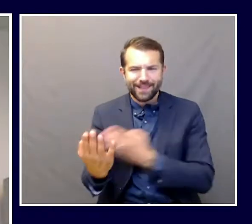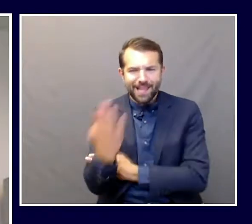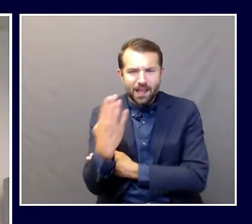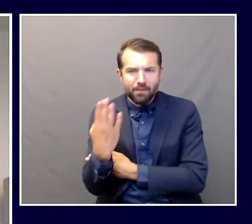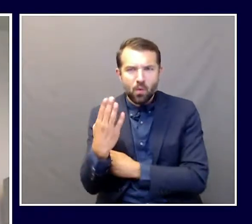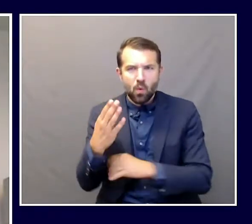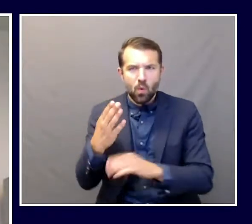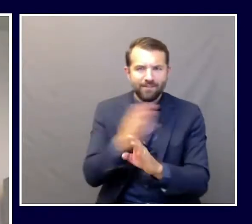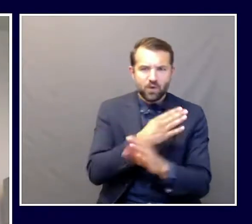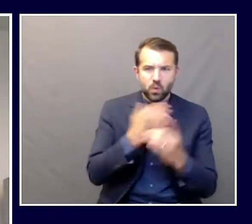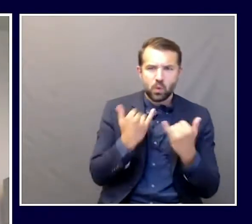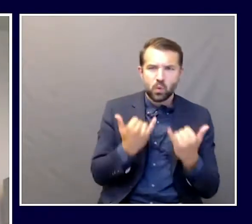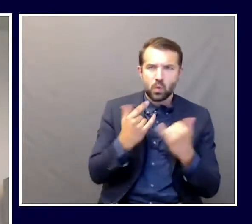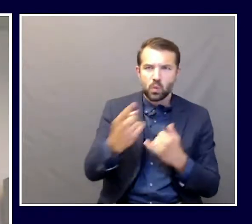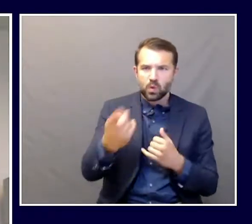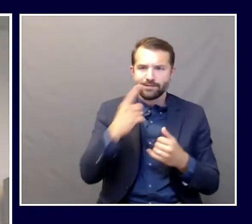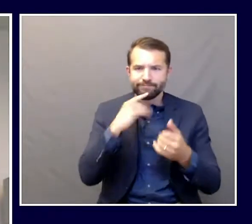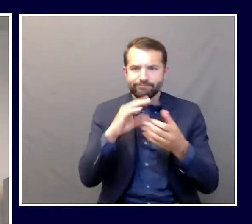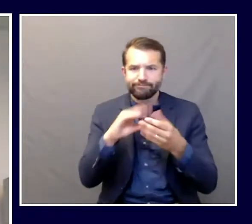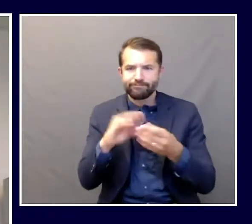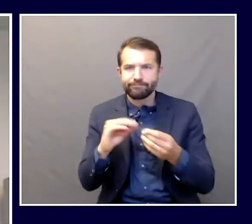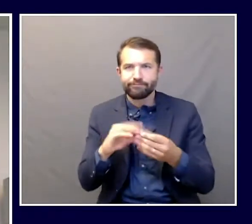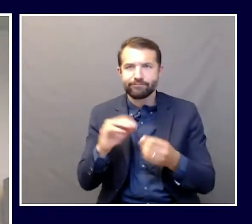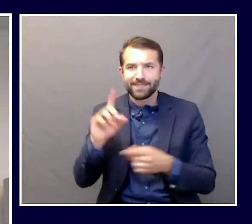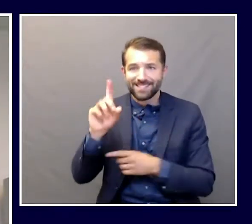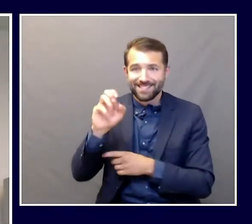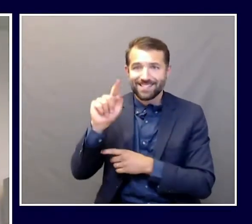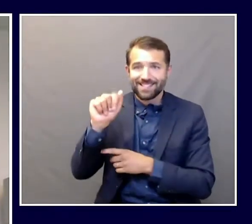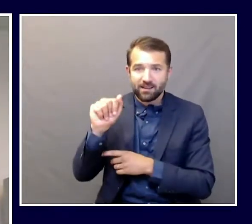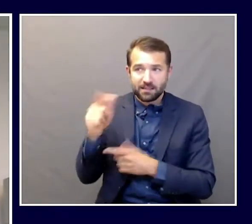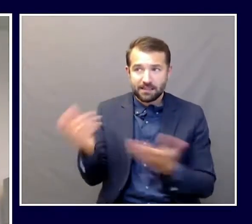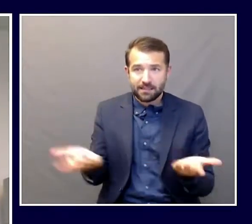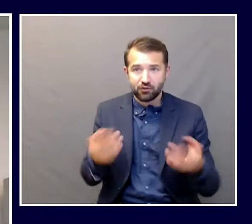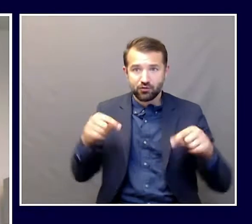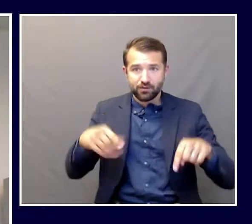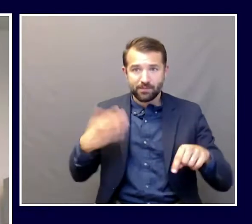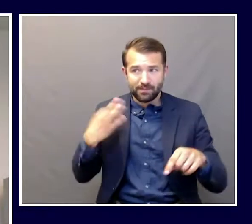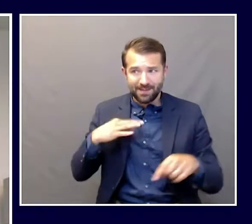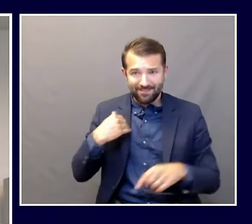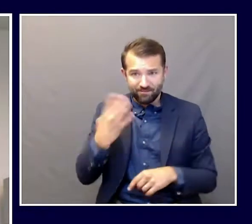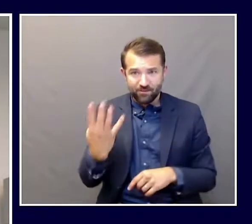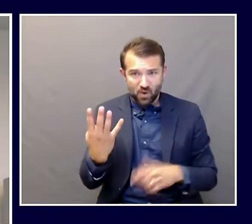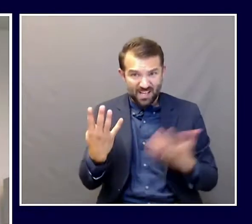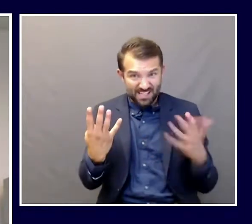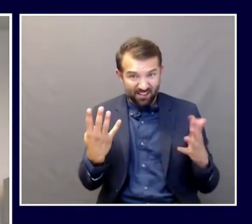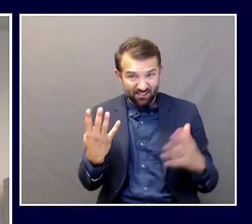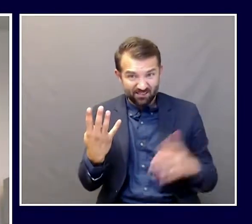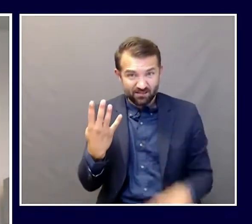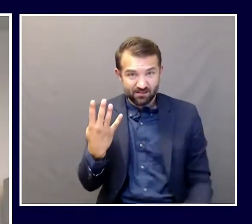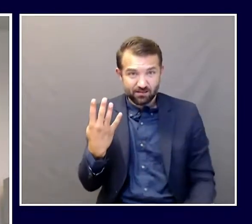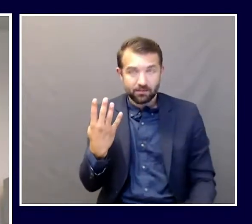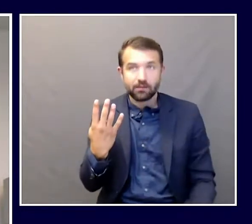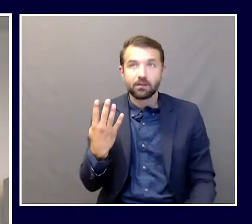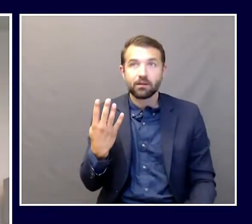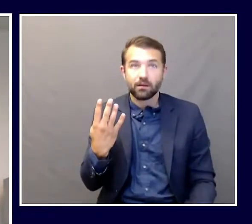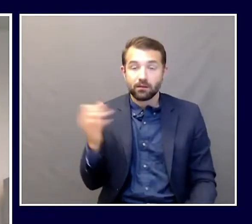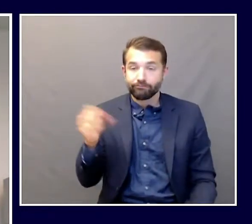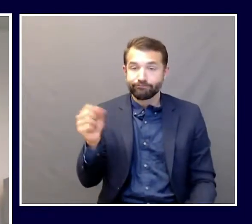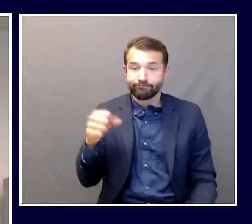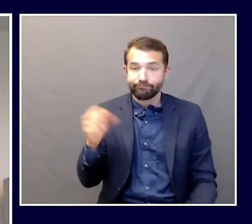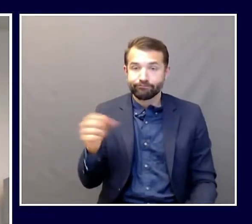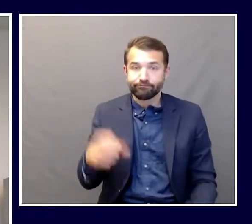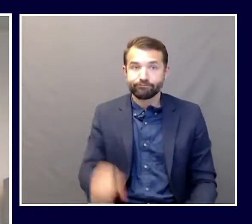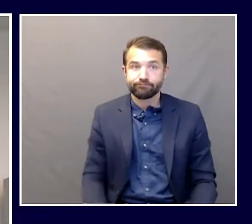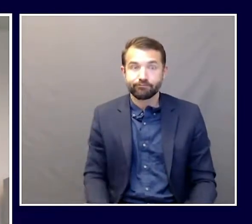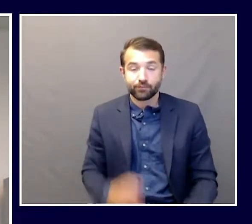4 documented cases of the Delta variant in the state of Maine. Is that right? That's And- right, Patrick, but that is